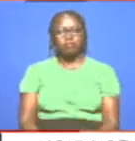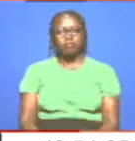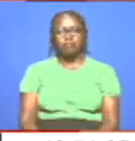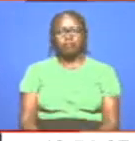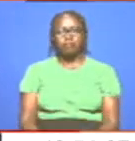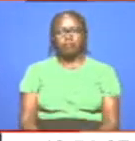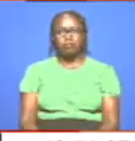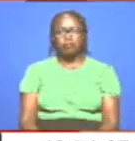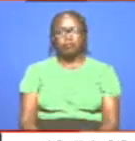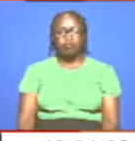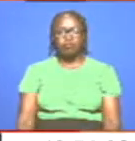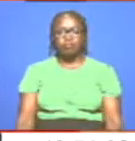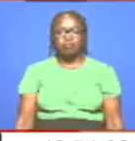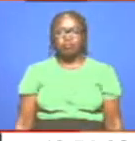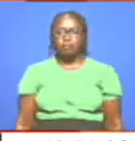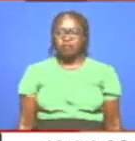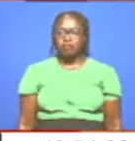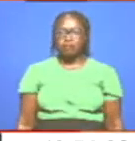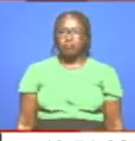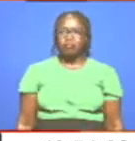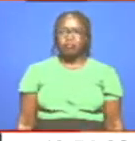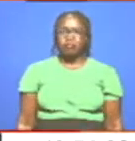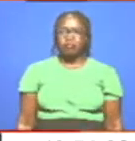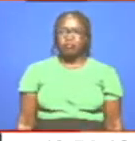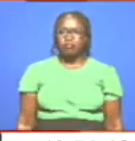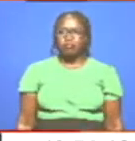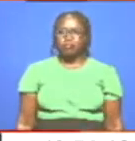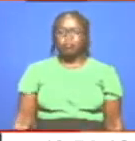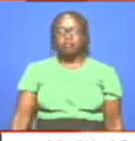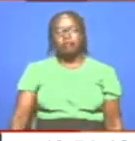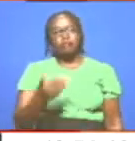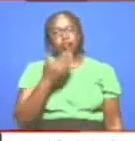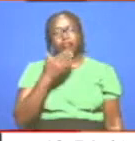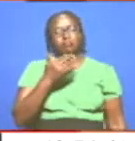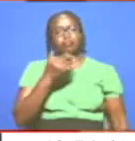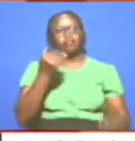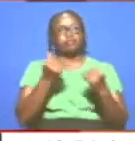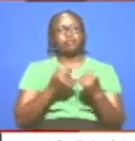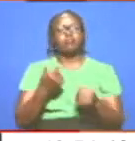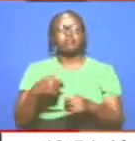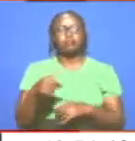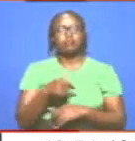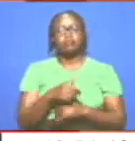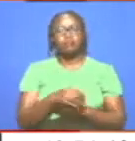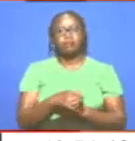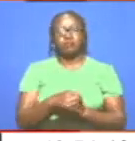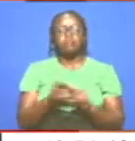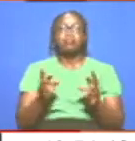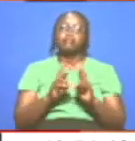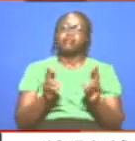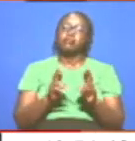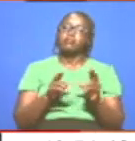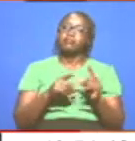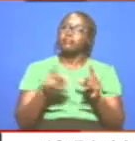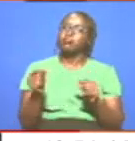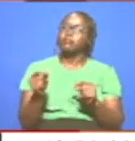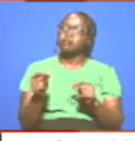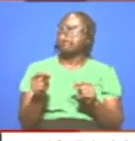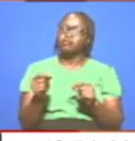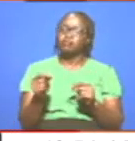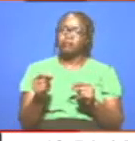Closing words. I will just say thank you for inviting us, and we are ready to go